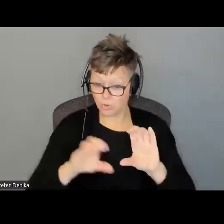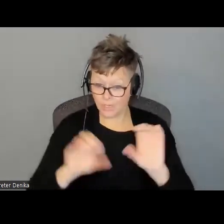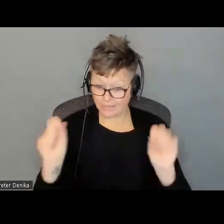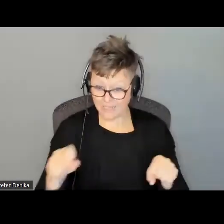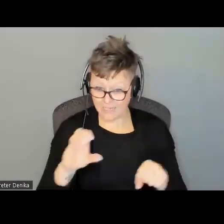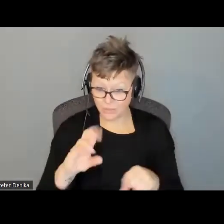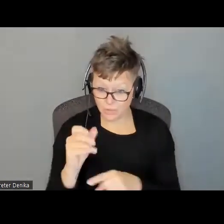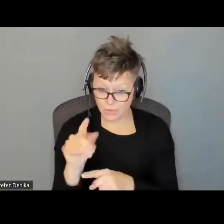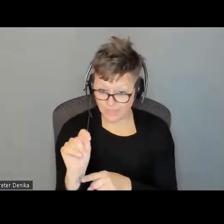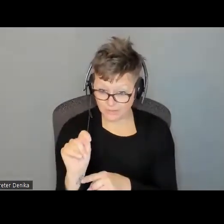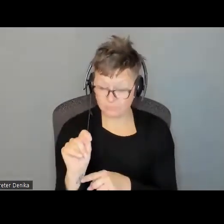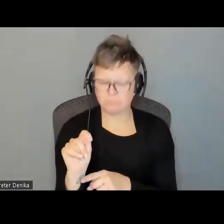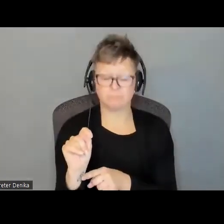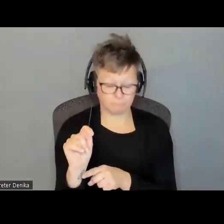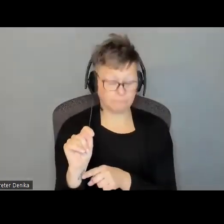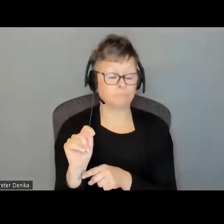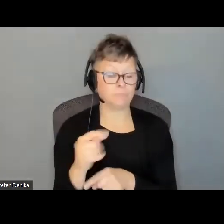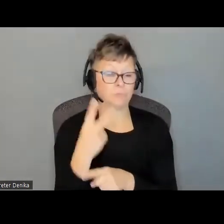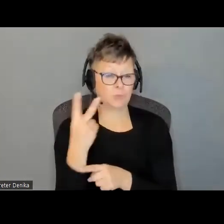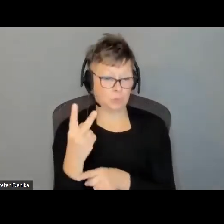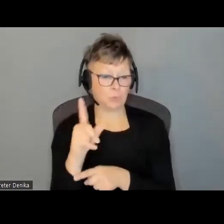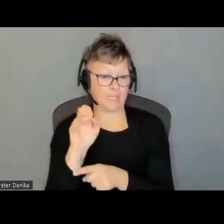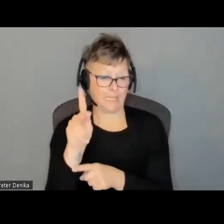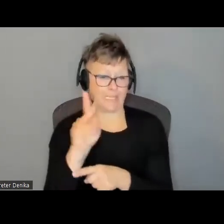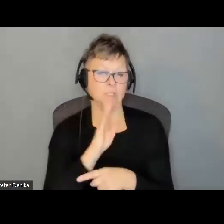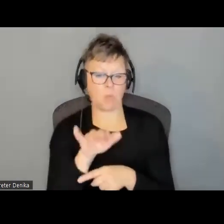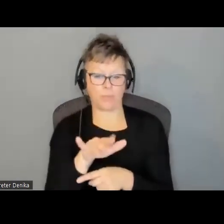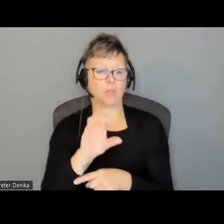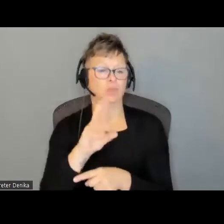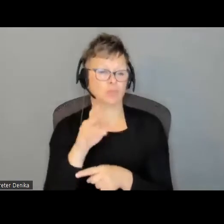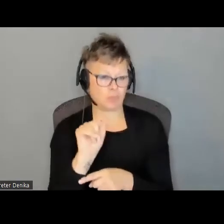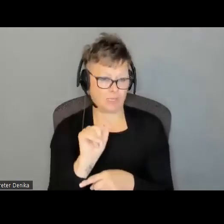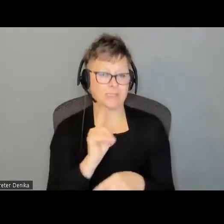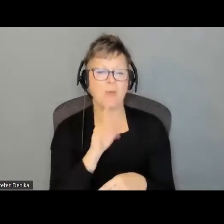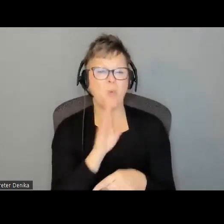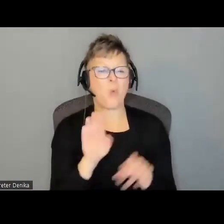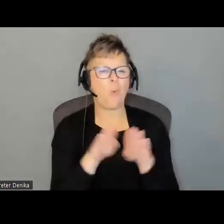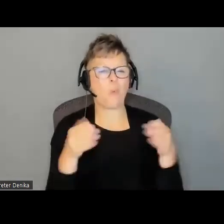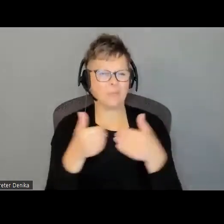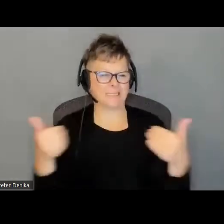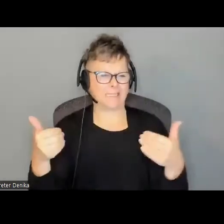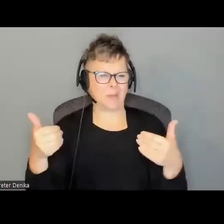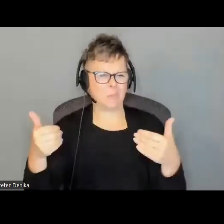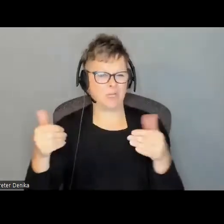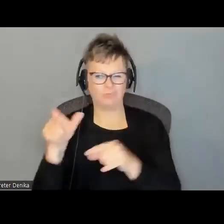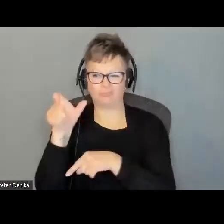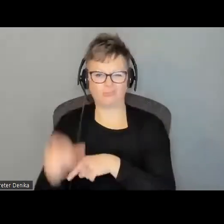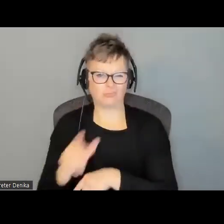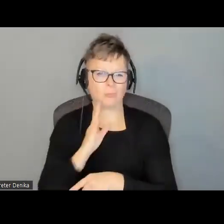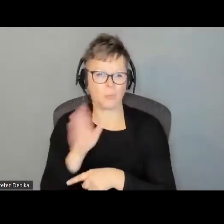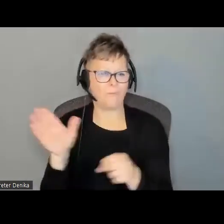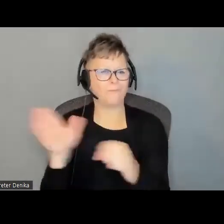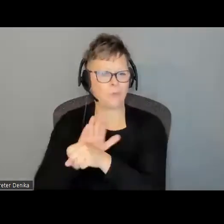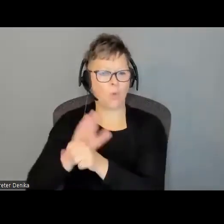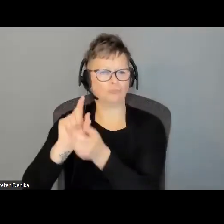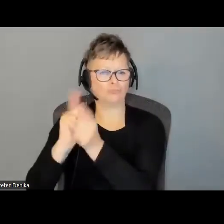We'll be sharing two stream links in the chat that will open up in a separate window with the full transcript. There's one link